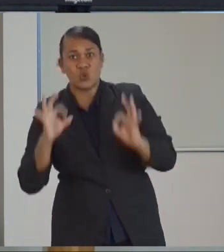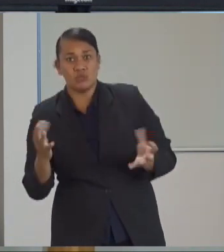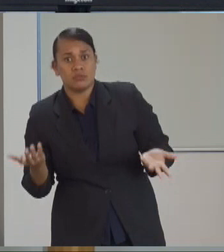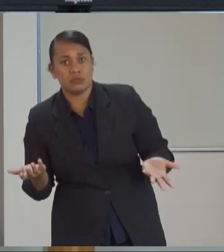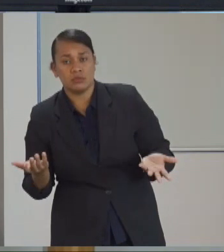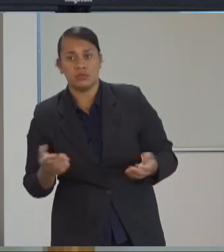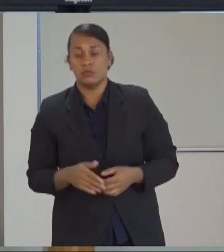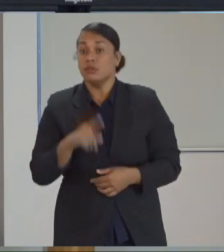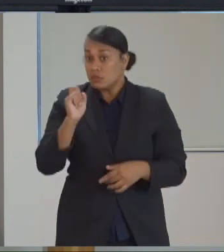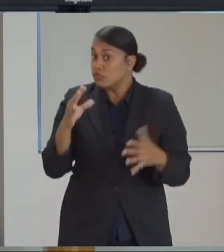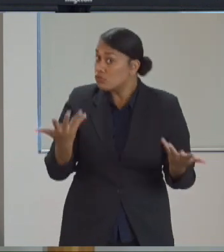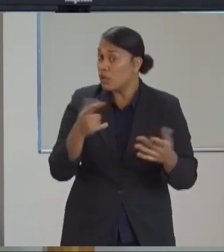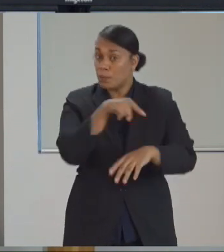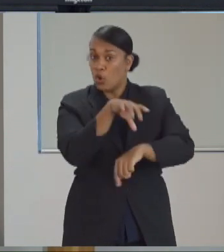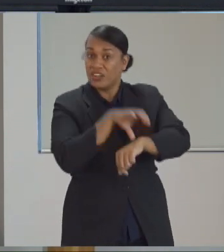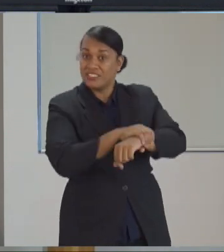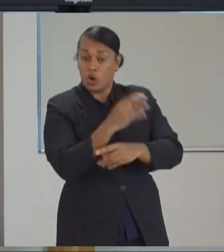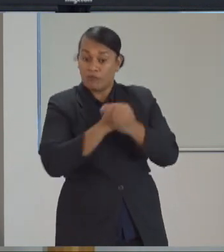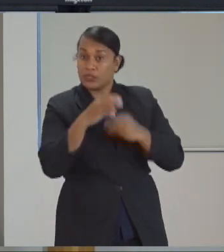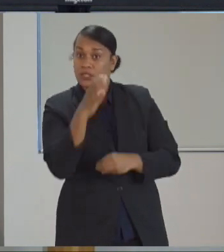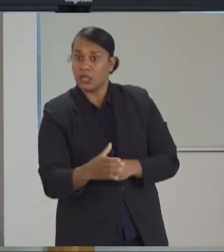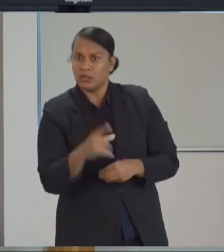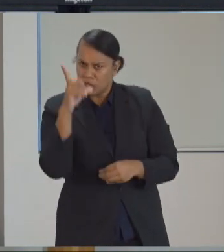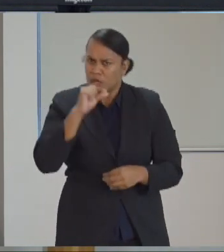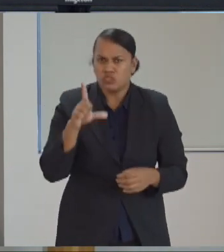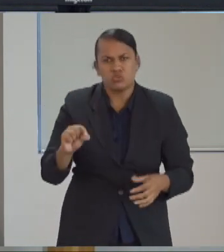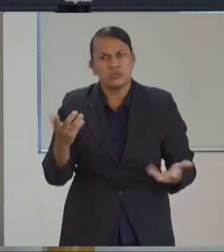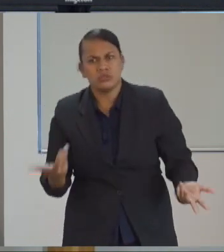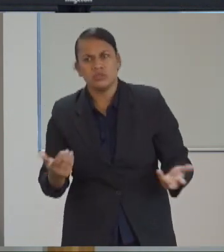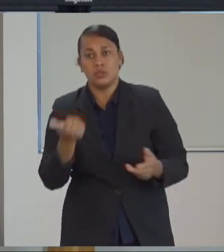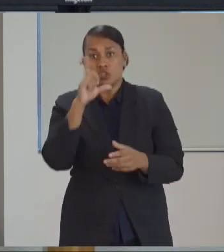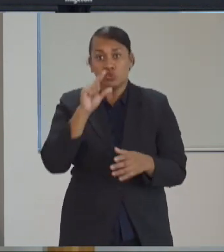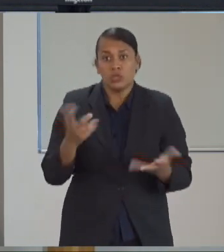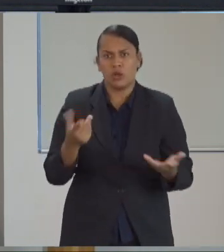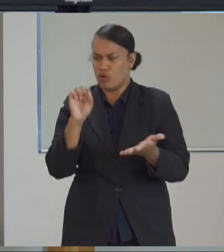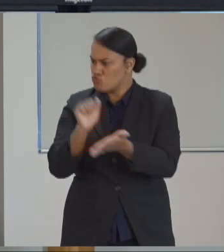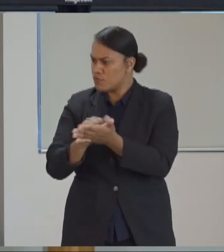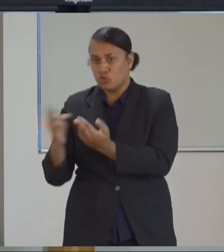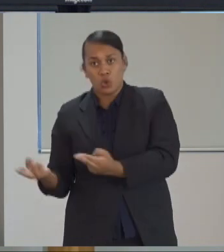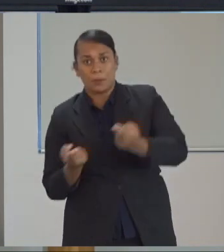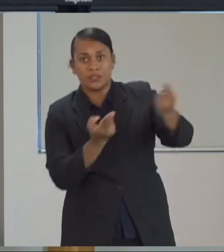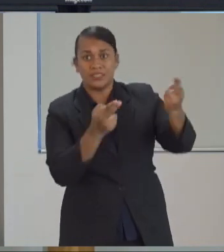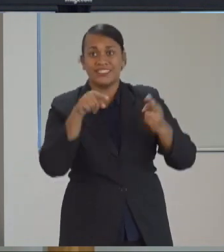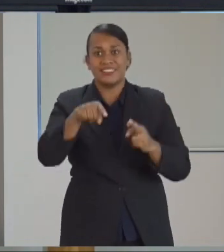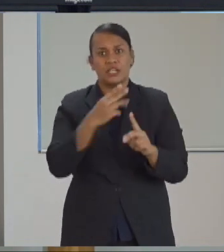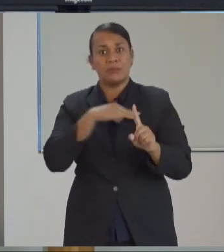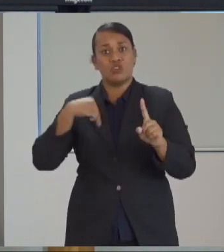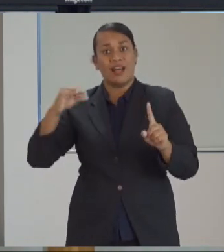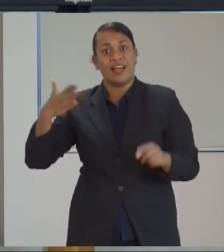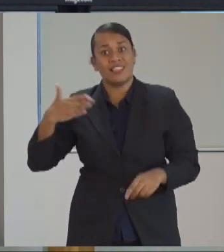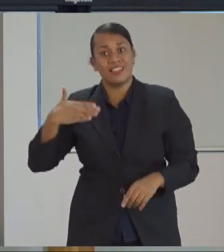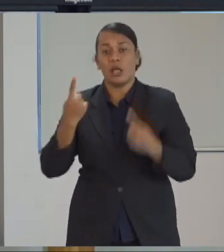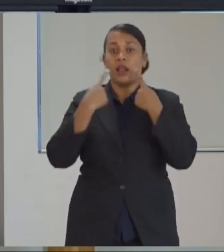the Police Prosecution Office could have drafted the charge more clearly, referencing the order from the Minister for Health rather than